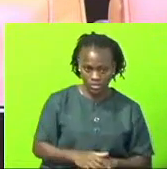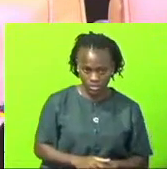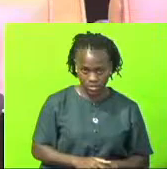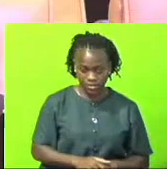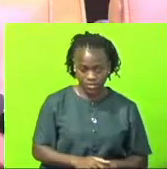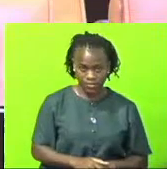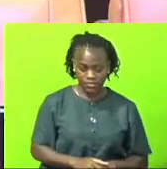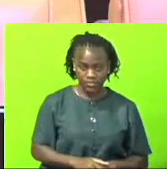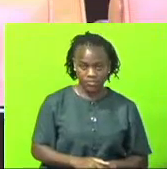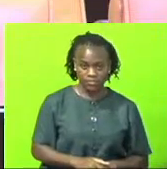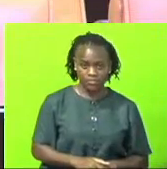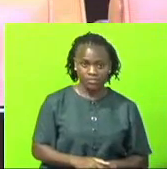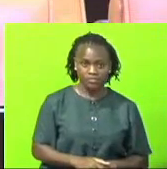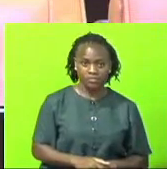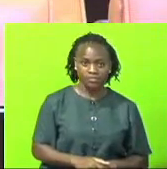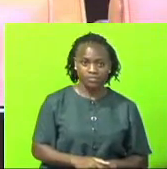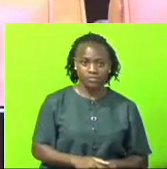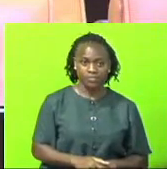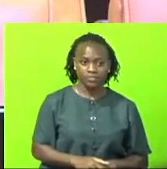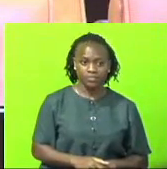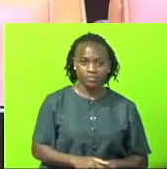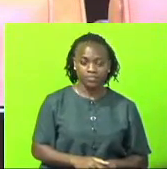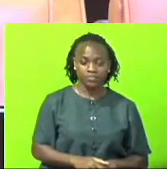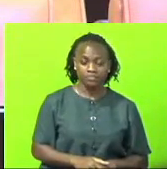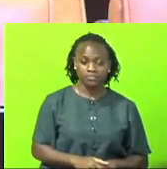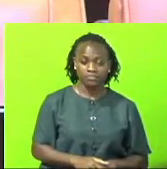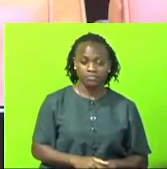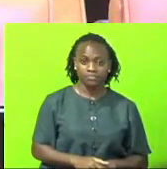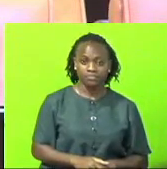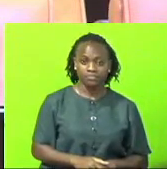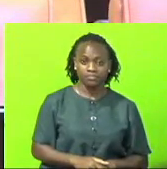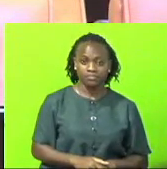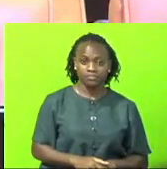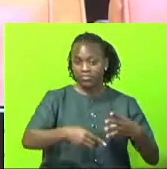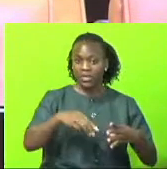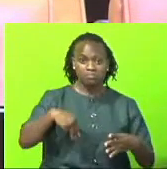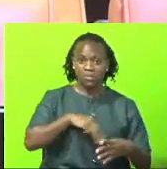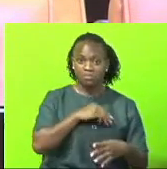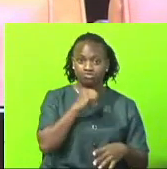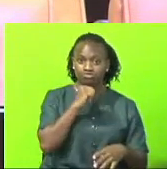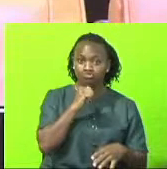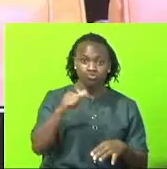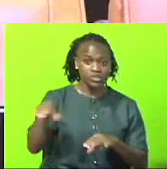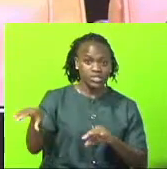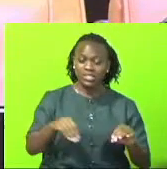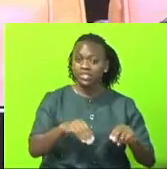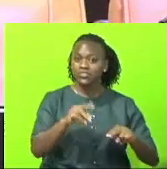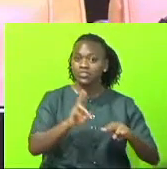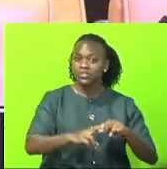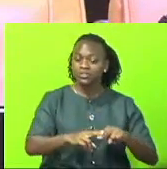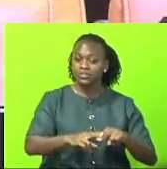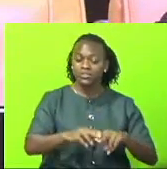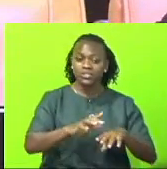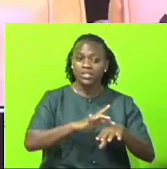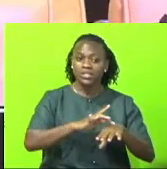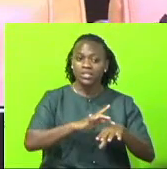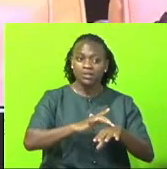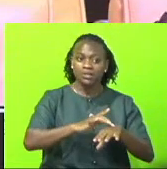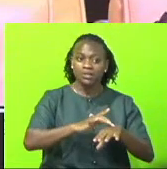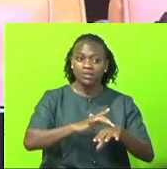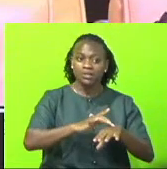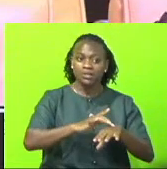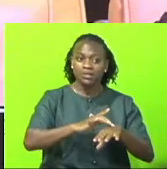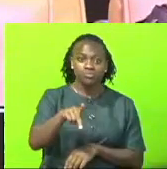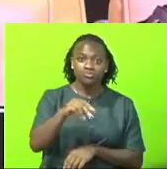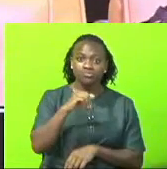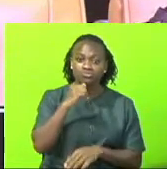clear. These members have not vacated their seats. The NPP has not removed them as